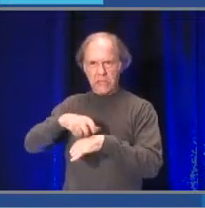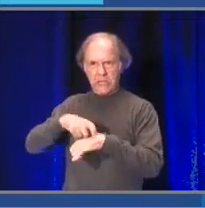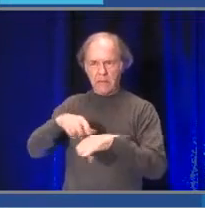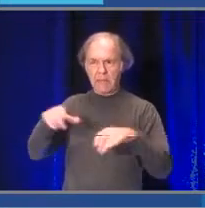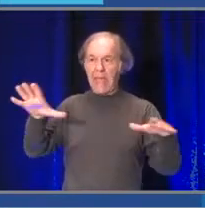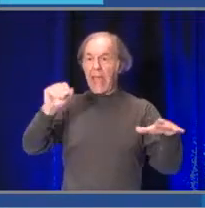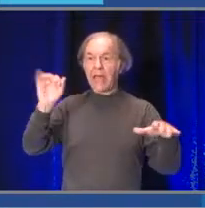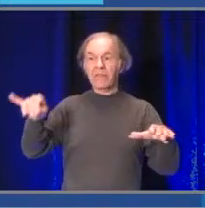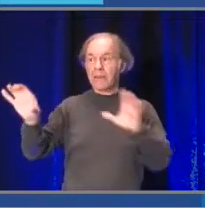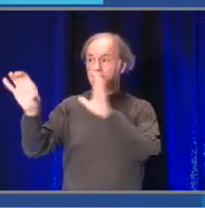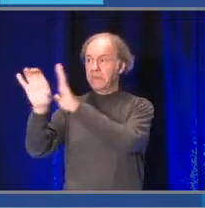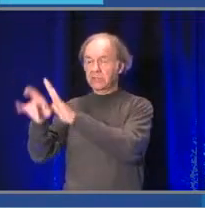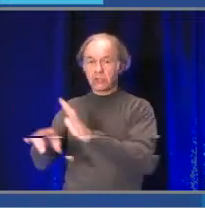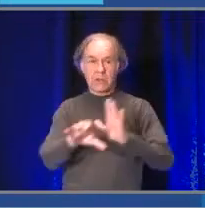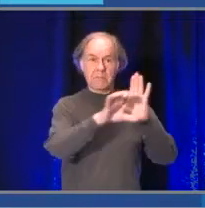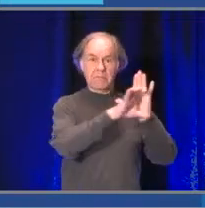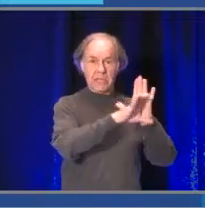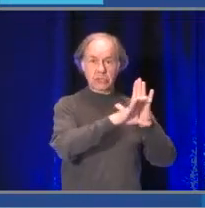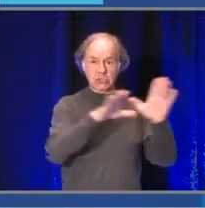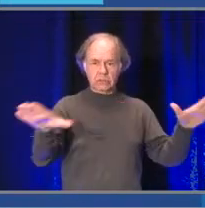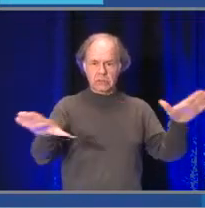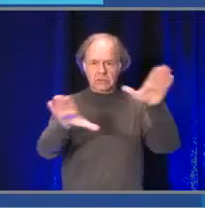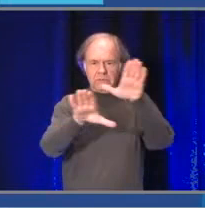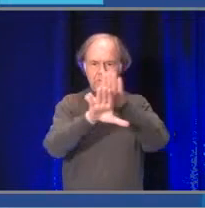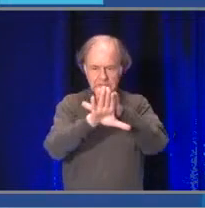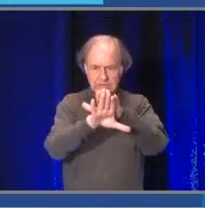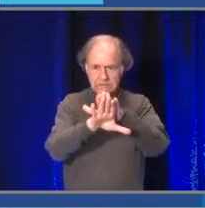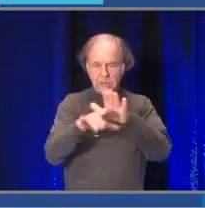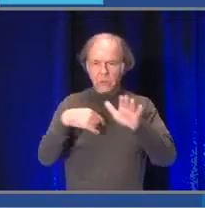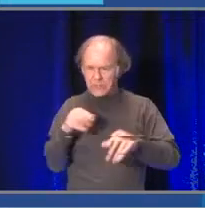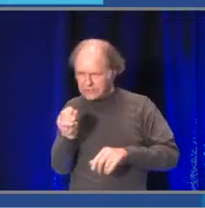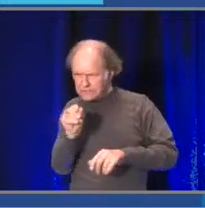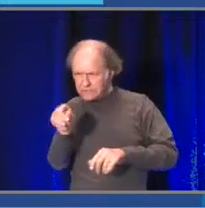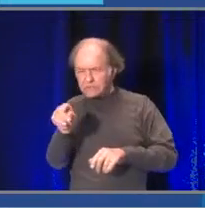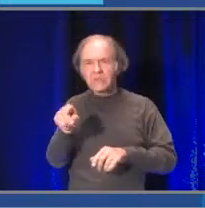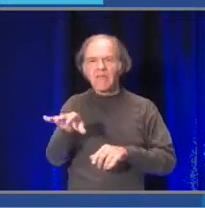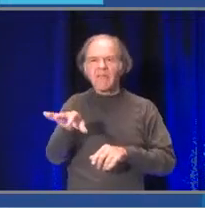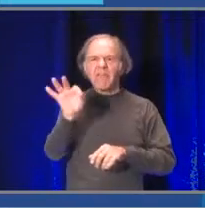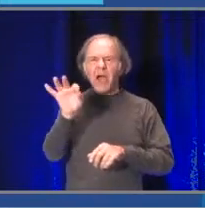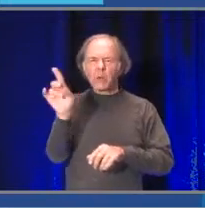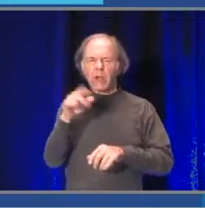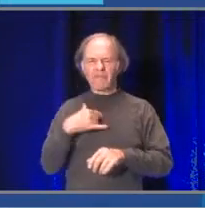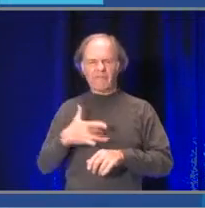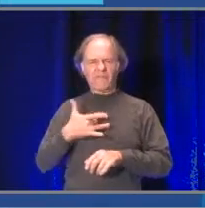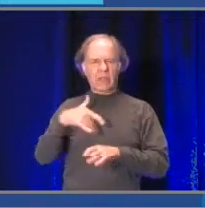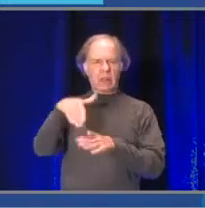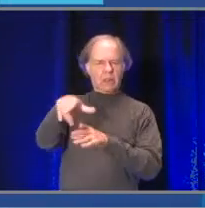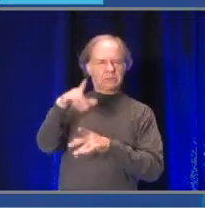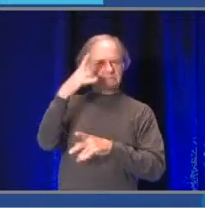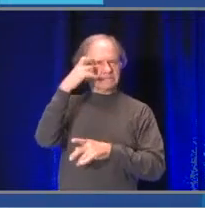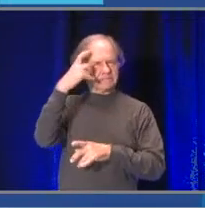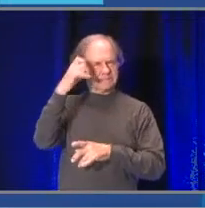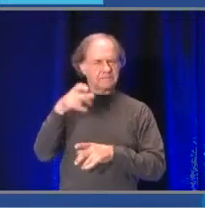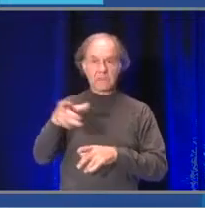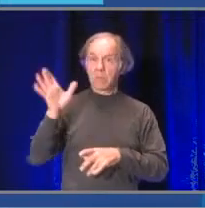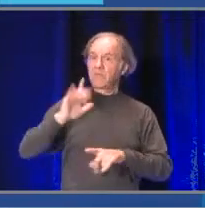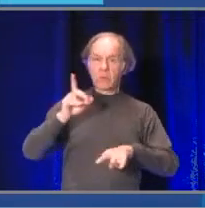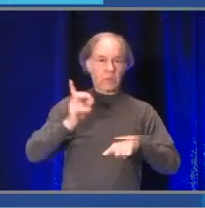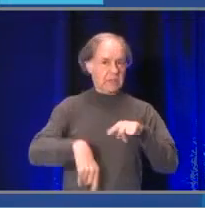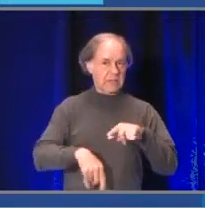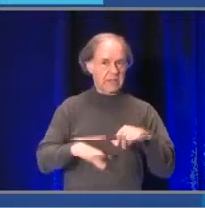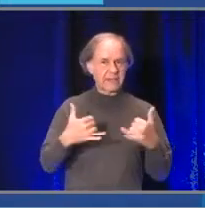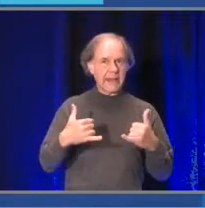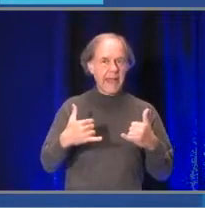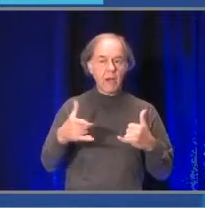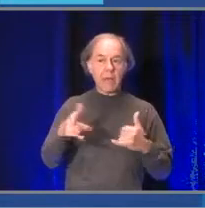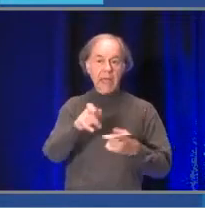or overlay those two images, directing our biopsies to suspicious areas. We could not do this before, and we've increased